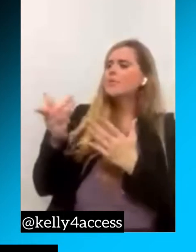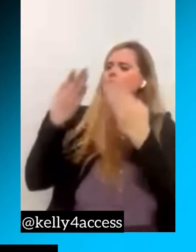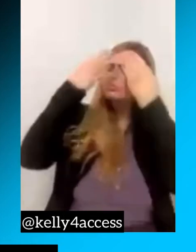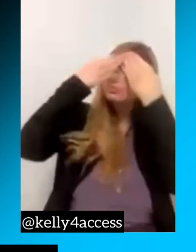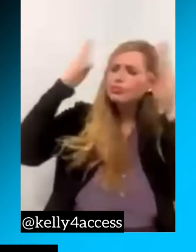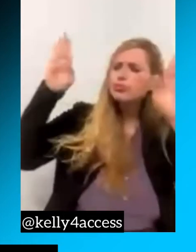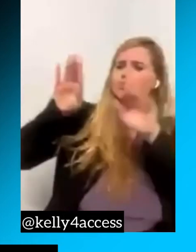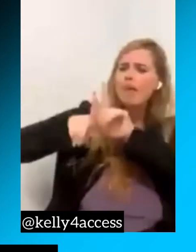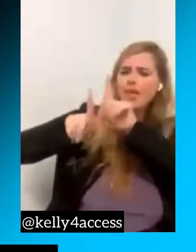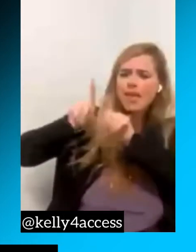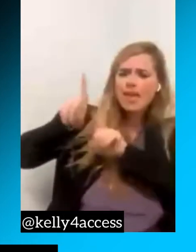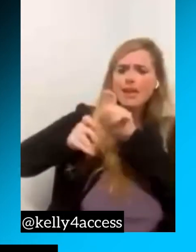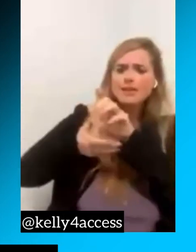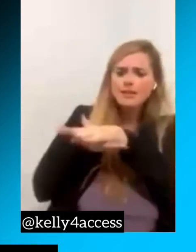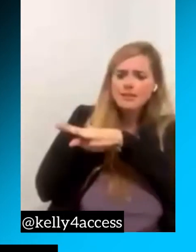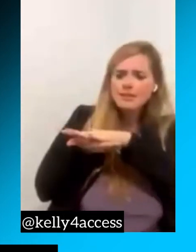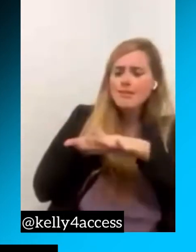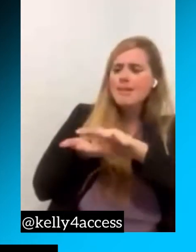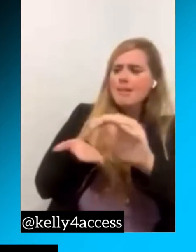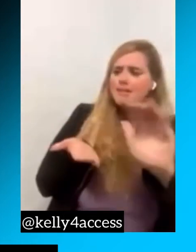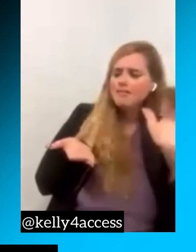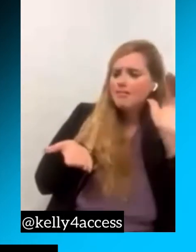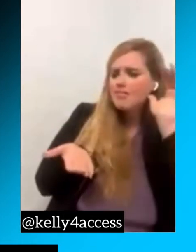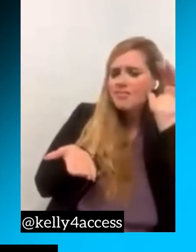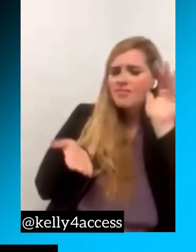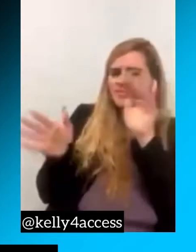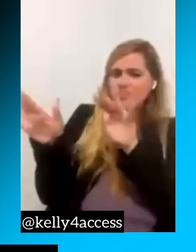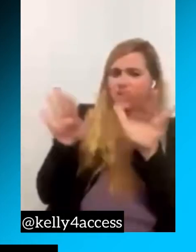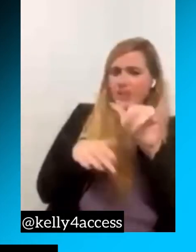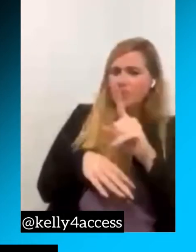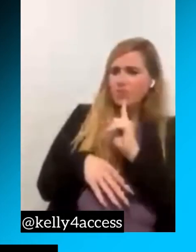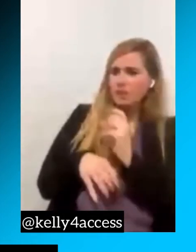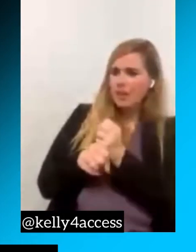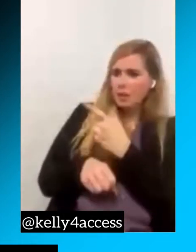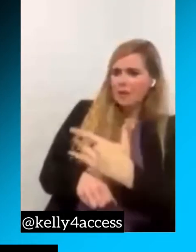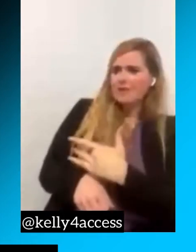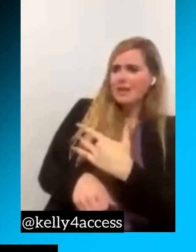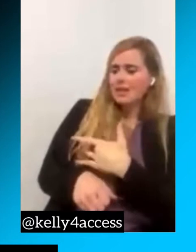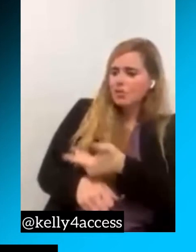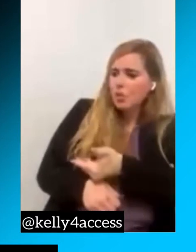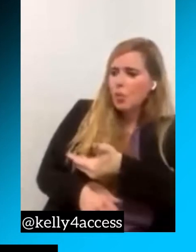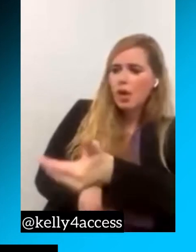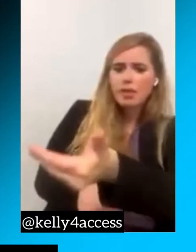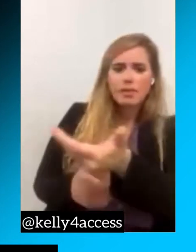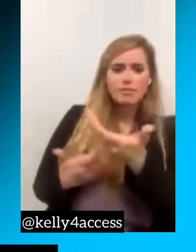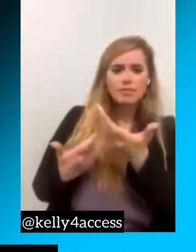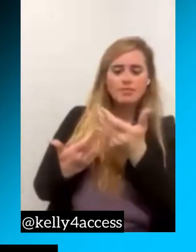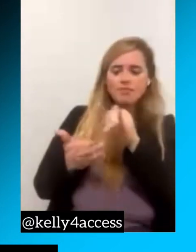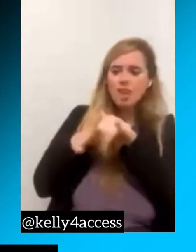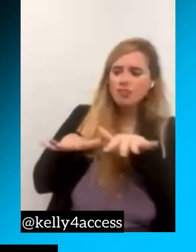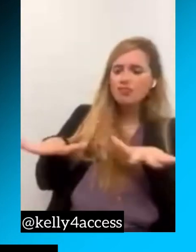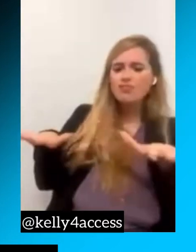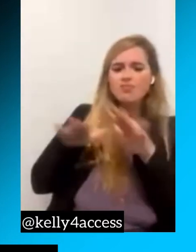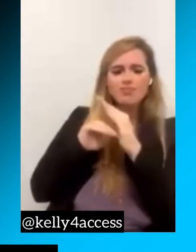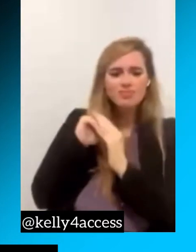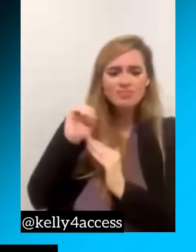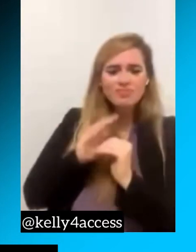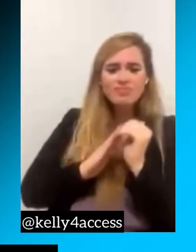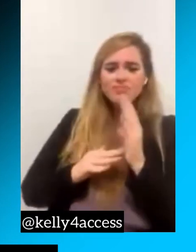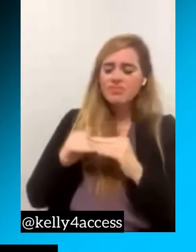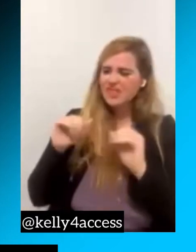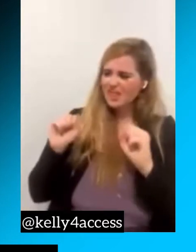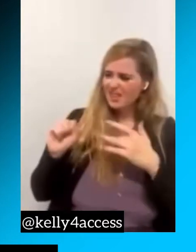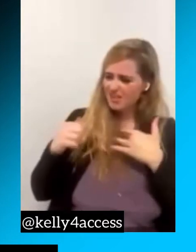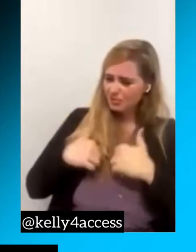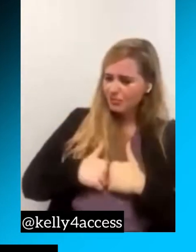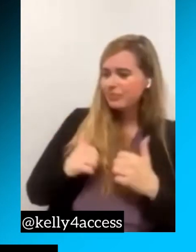they're kind, and really make you feel welcome in that space and really feel welcome to